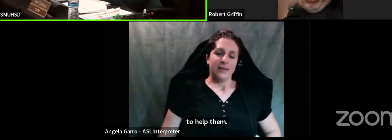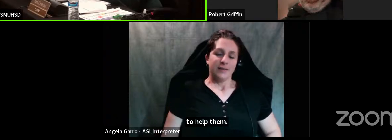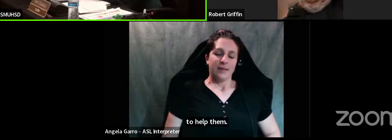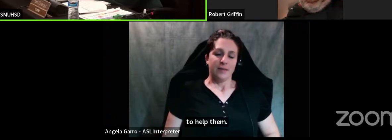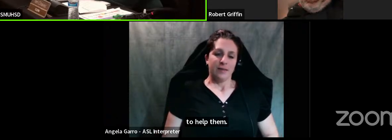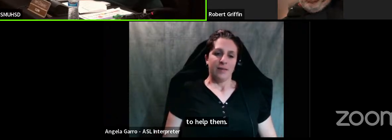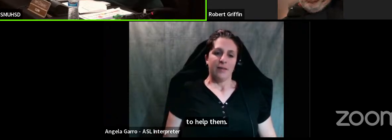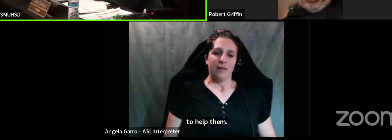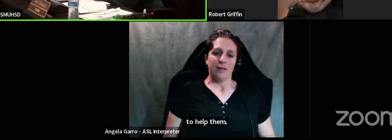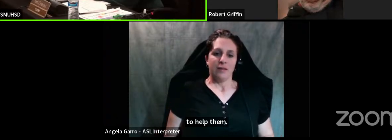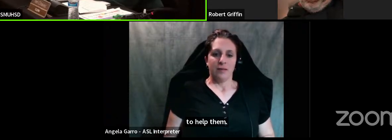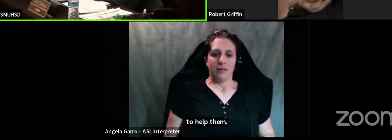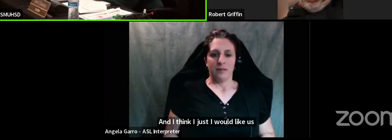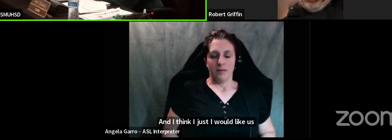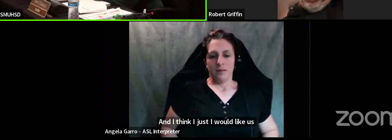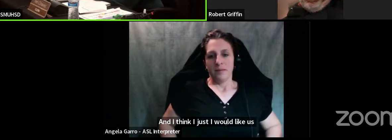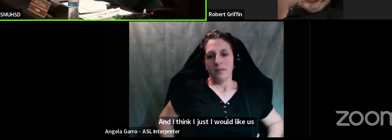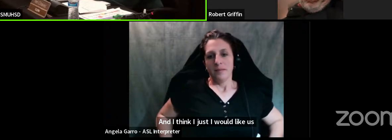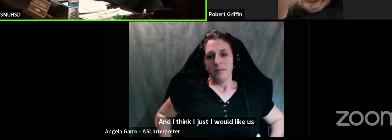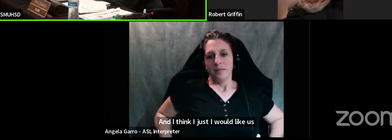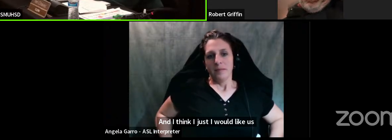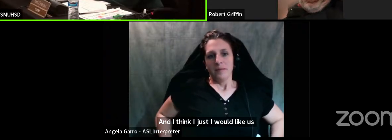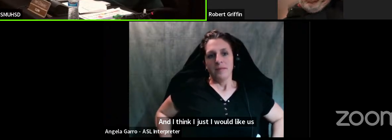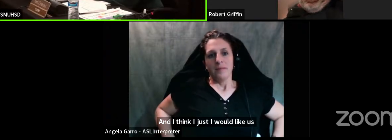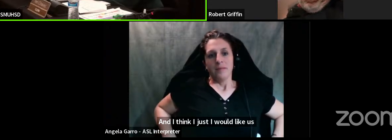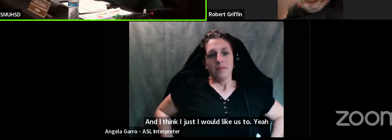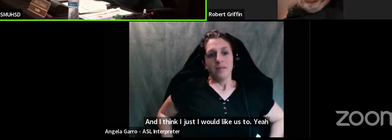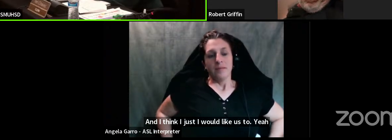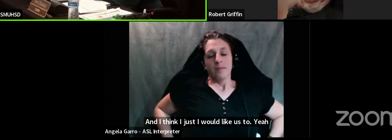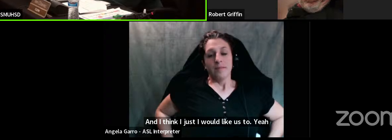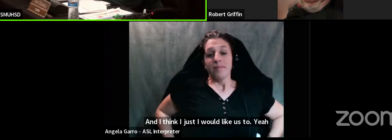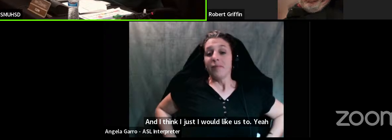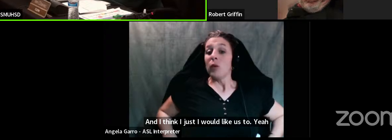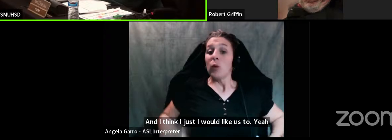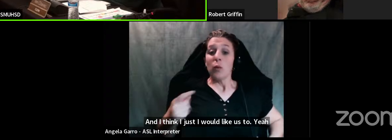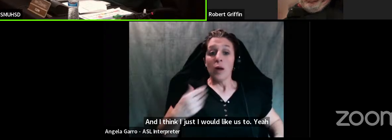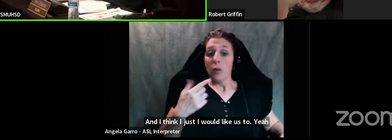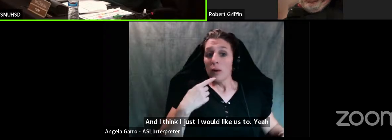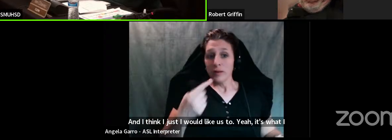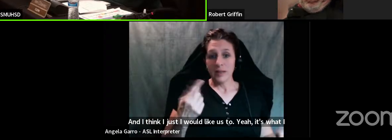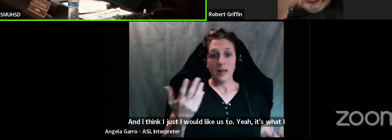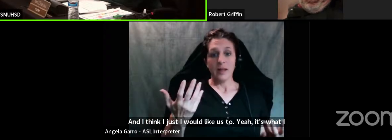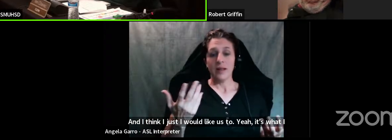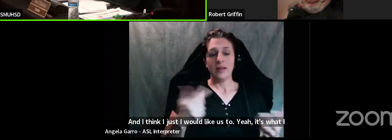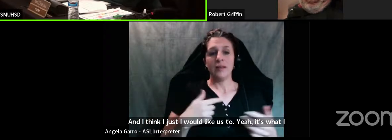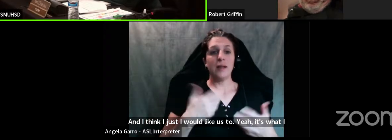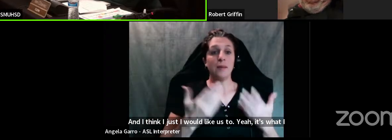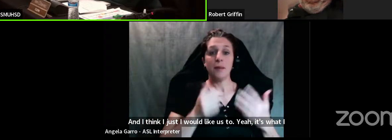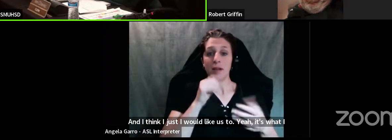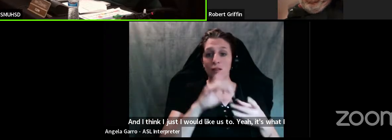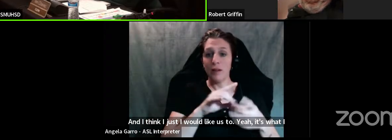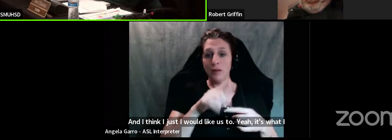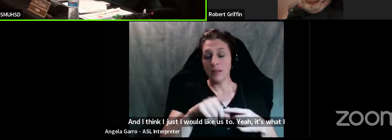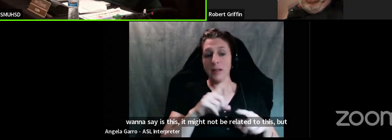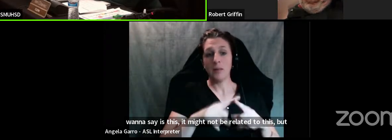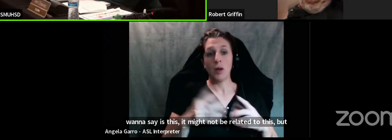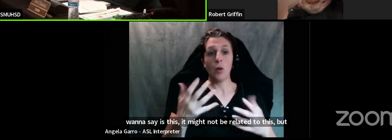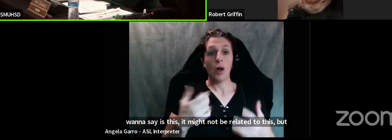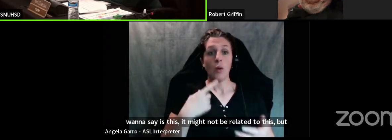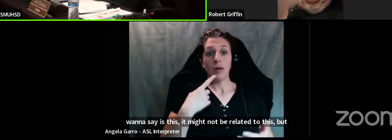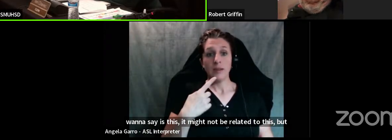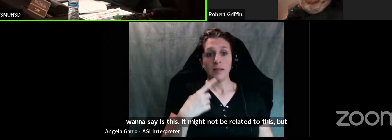to, it's what I want to say is that it might not be related to this, but what I want to say is that I really feel